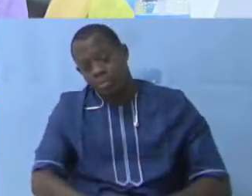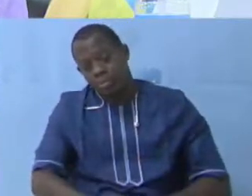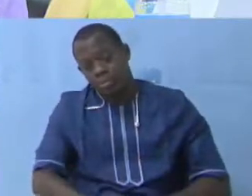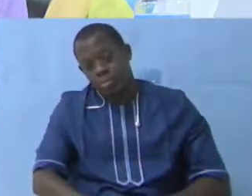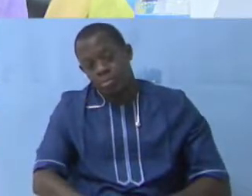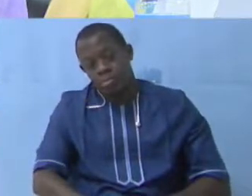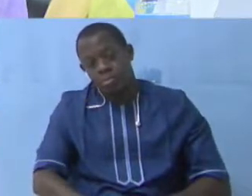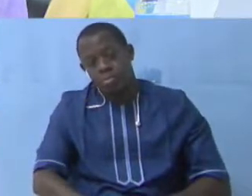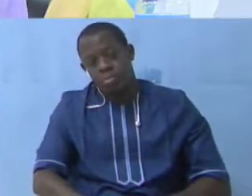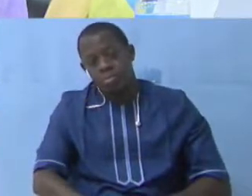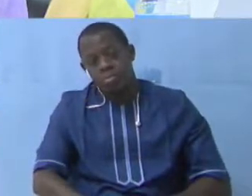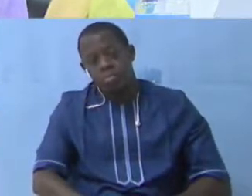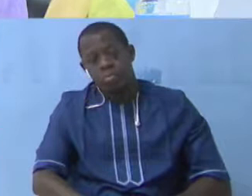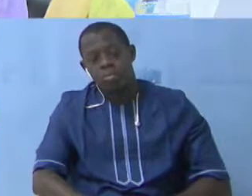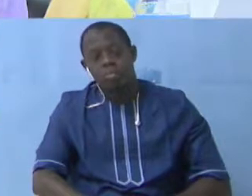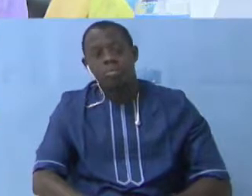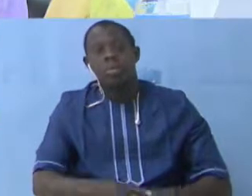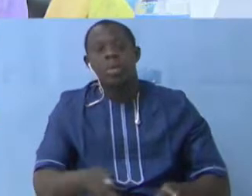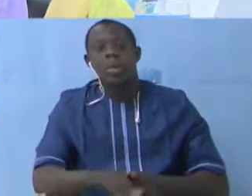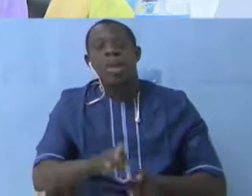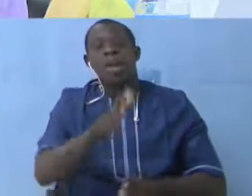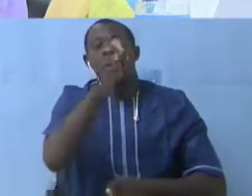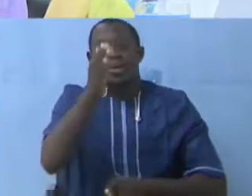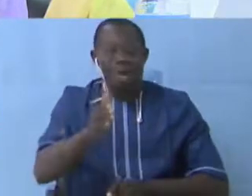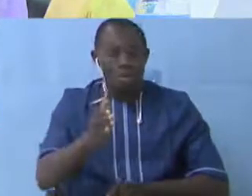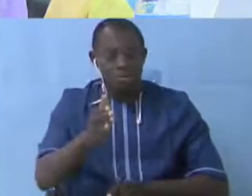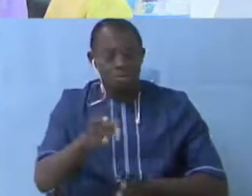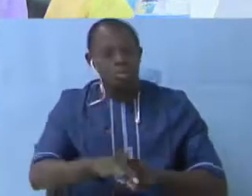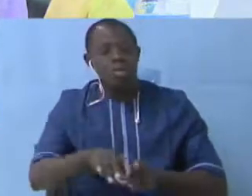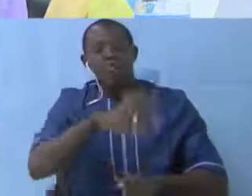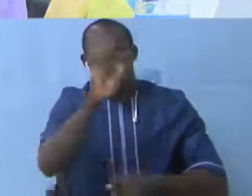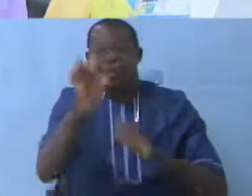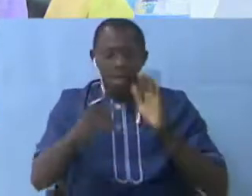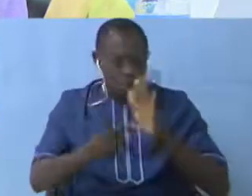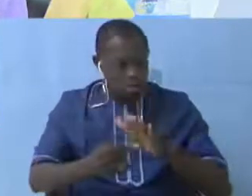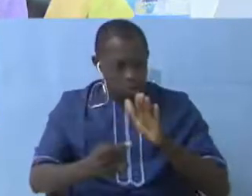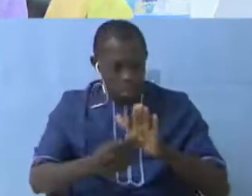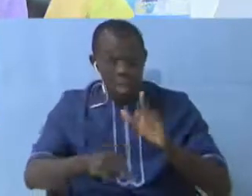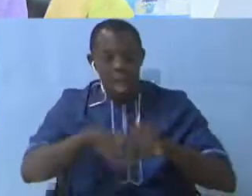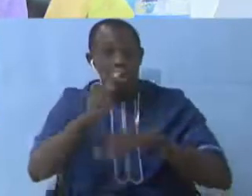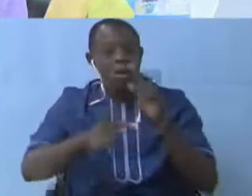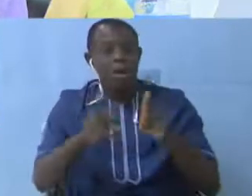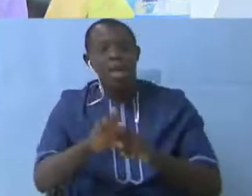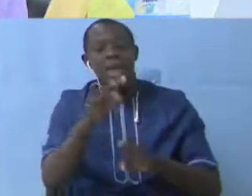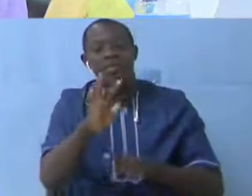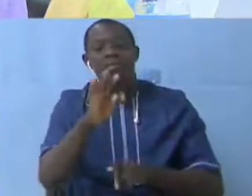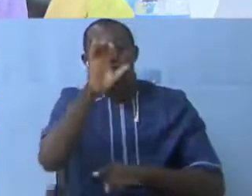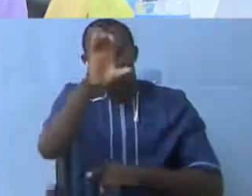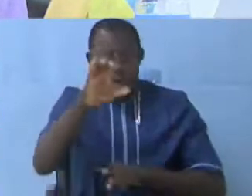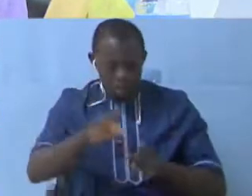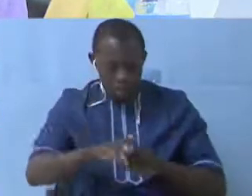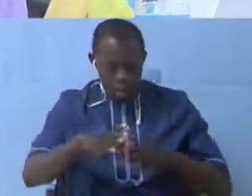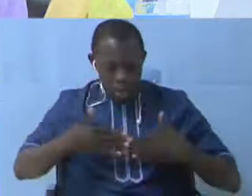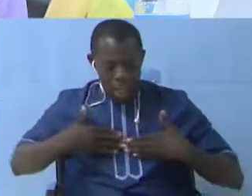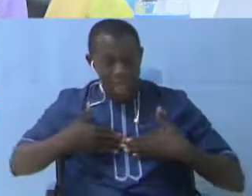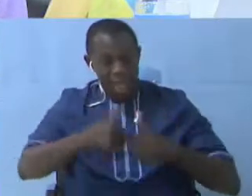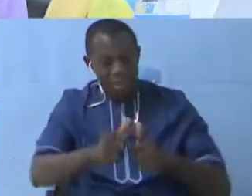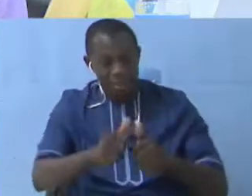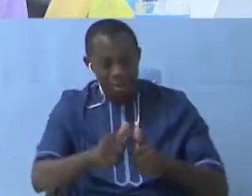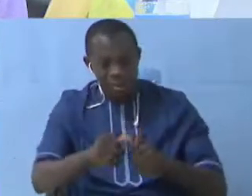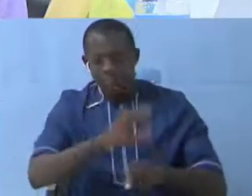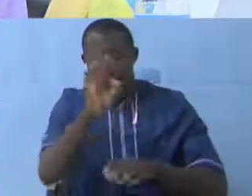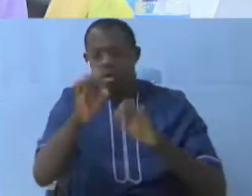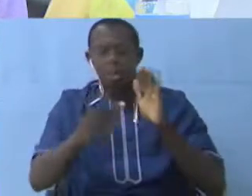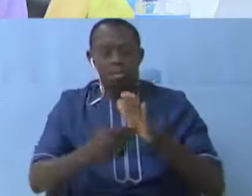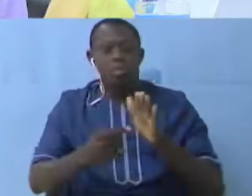de. The right to truth is quite fundamental for a healing process. Yelleef nag ci wàlli nettali dëgg nekk na lu am